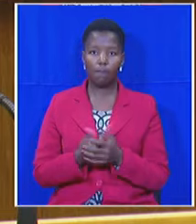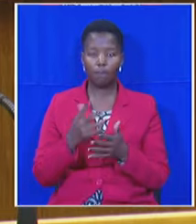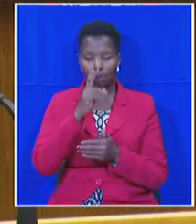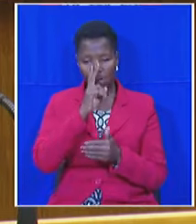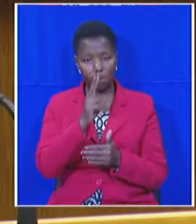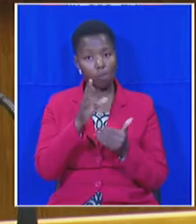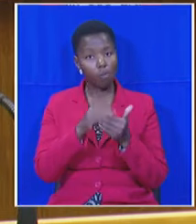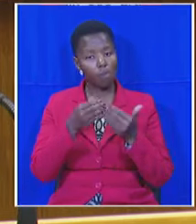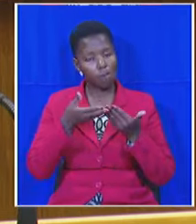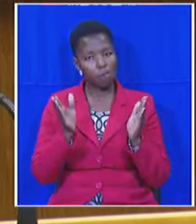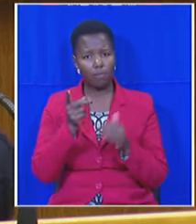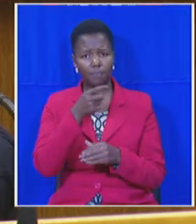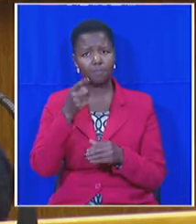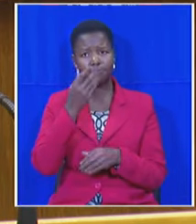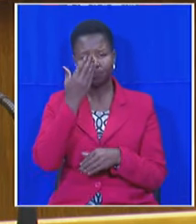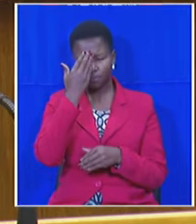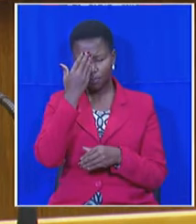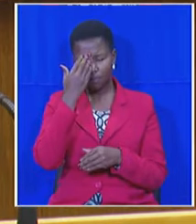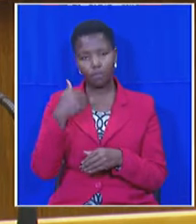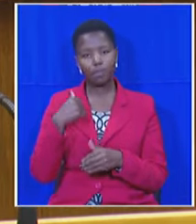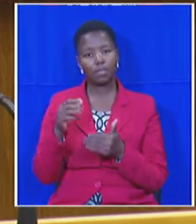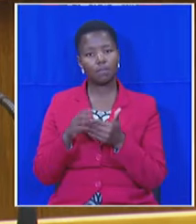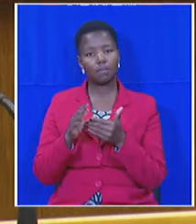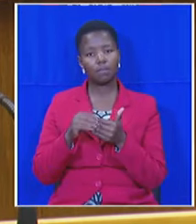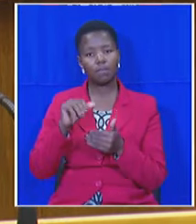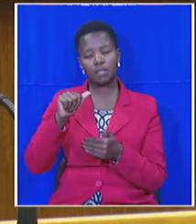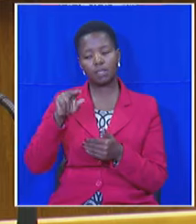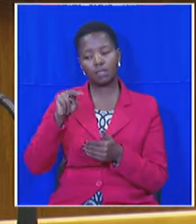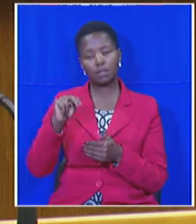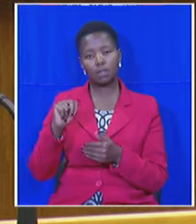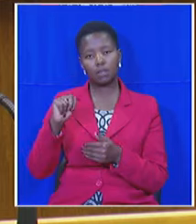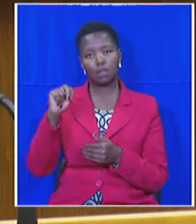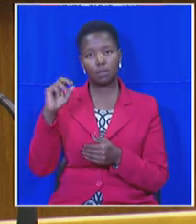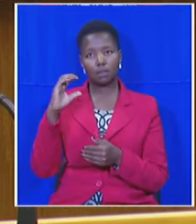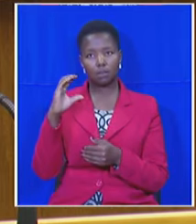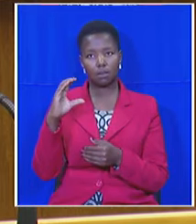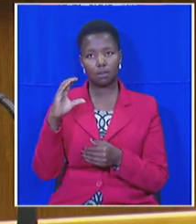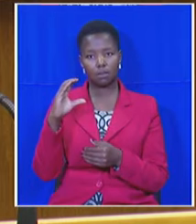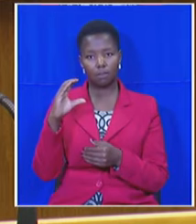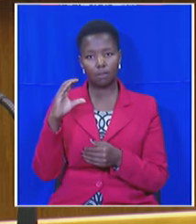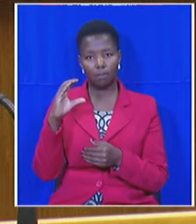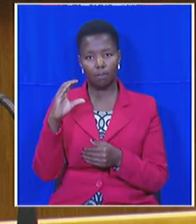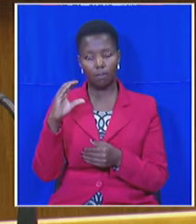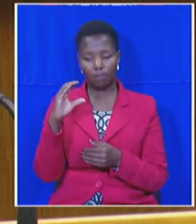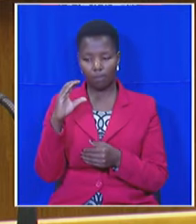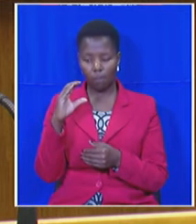re dumellana le ditekatekanetso tše tša kgoro ya temo le dithokgwa le